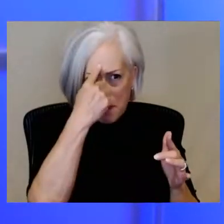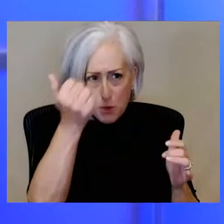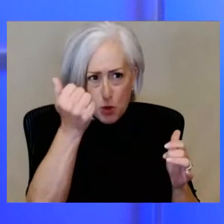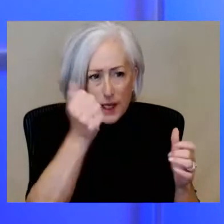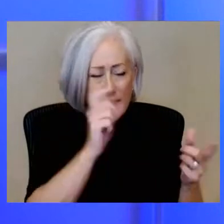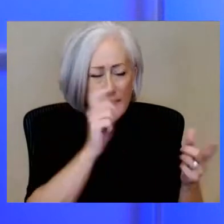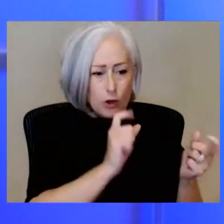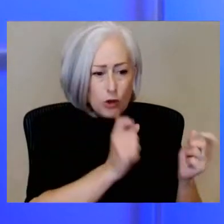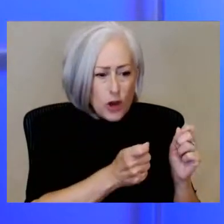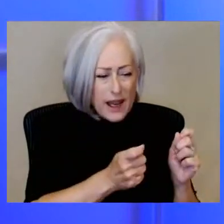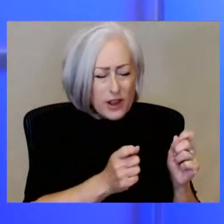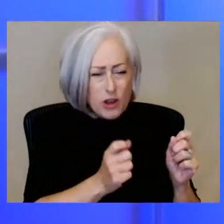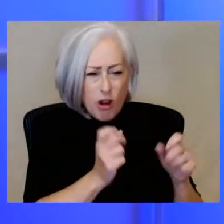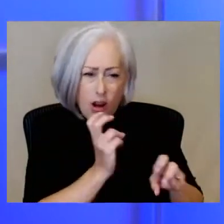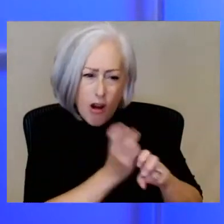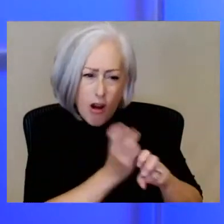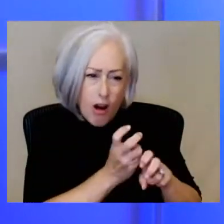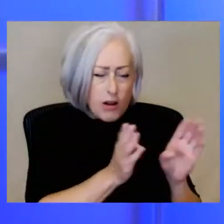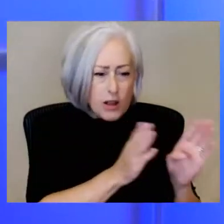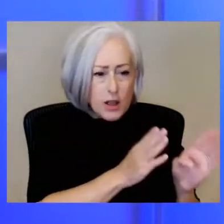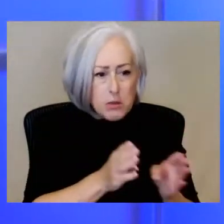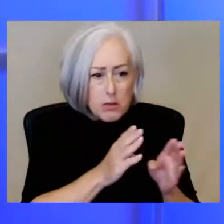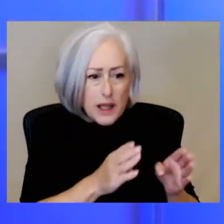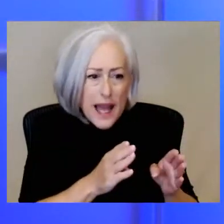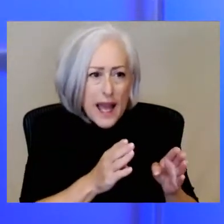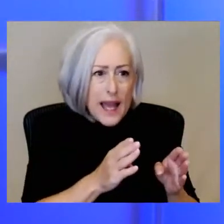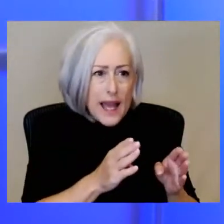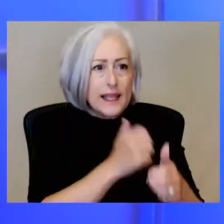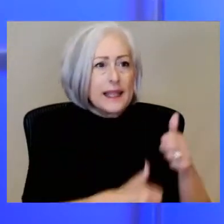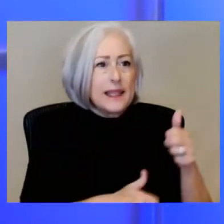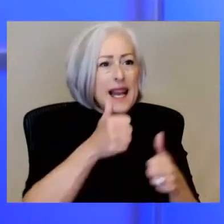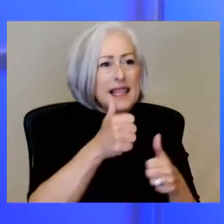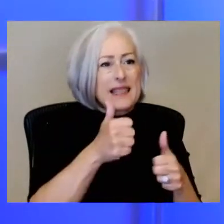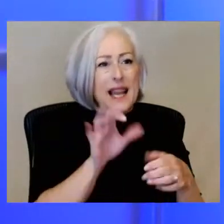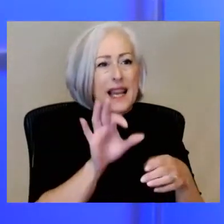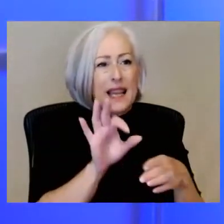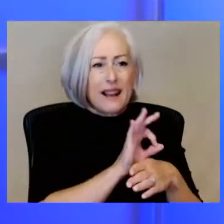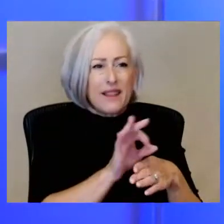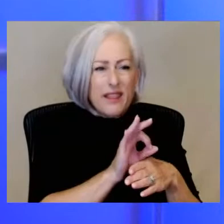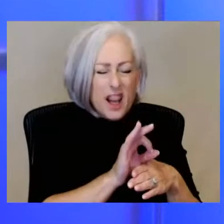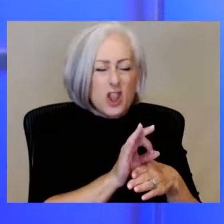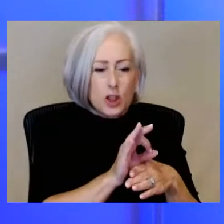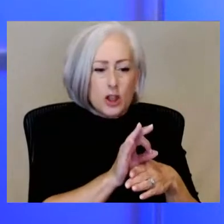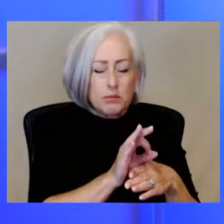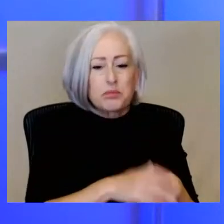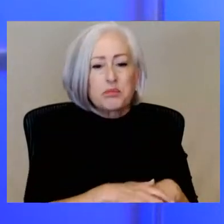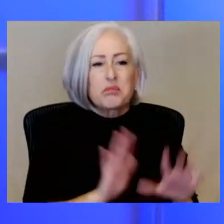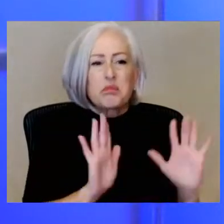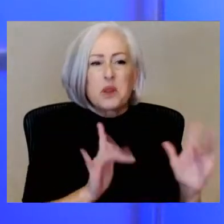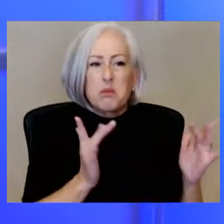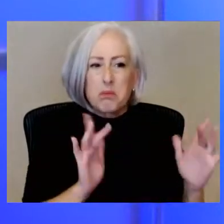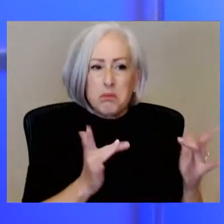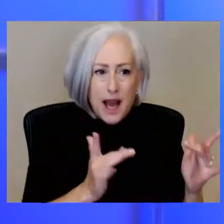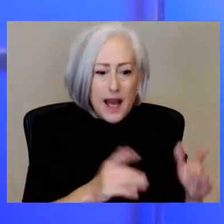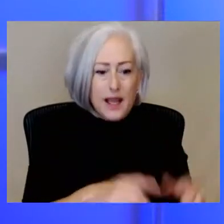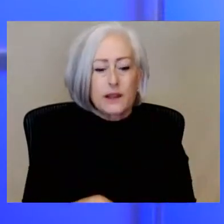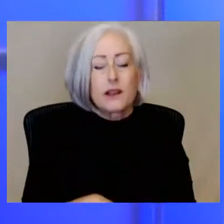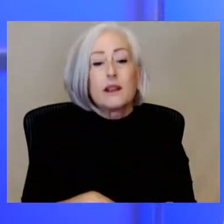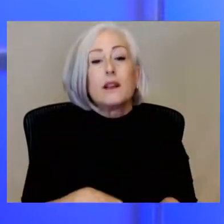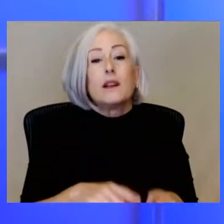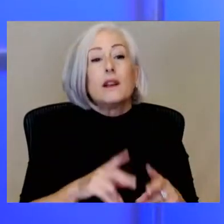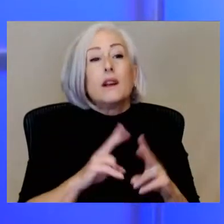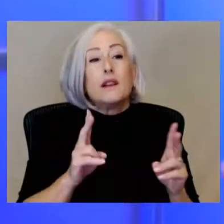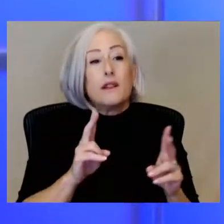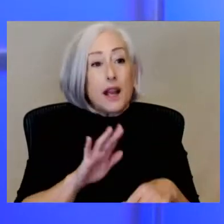difficulties, sort of what we call executive function, and then so very mild, moderate, and severe,